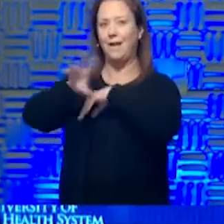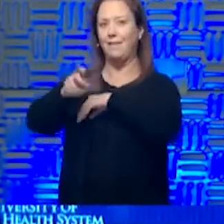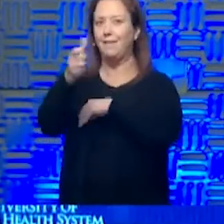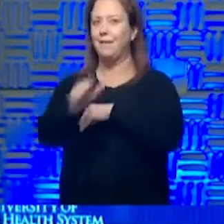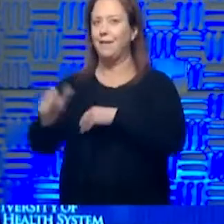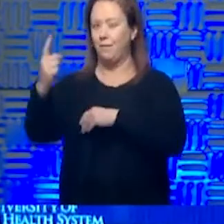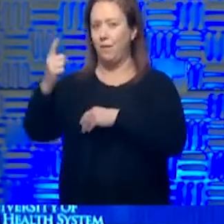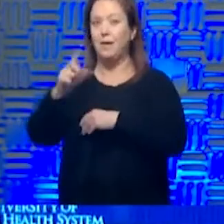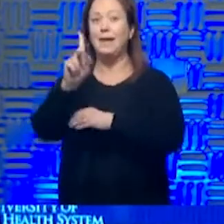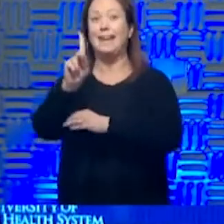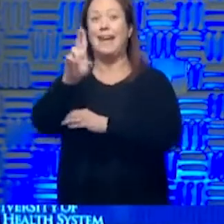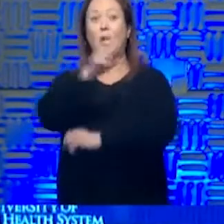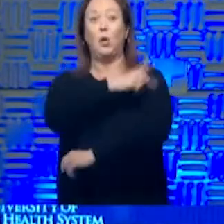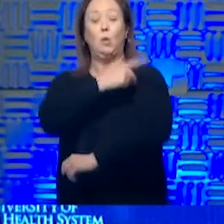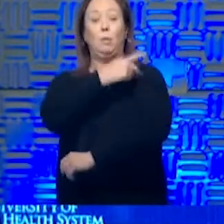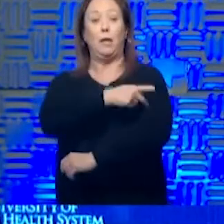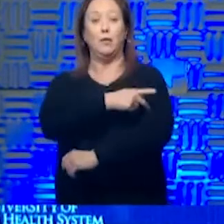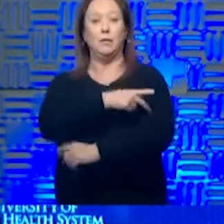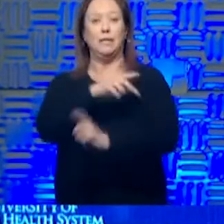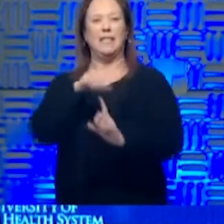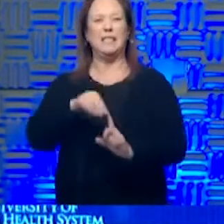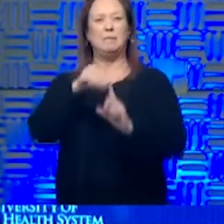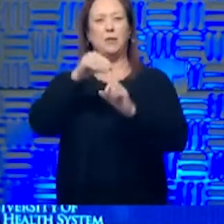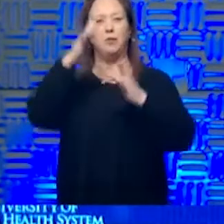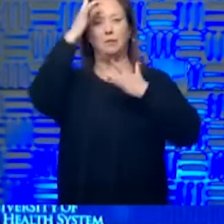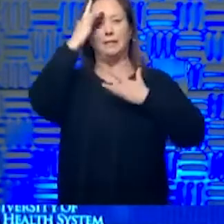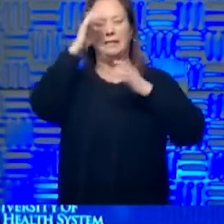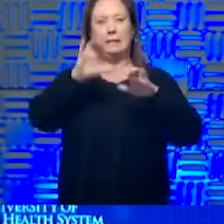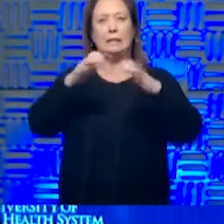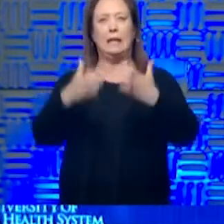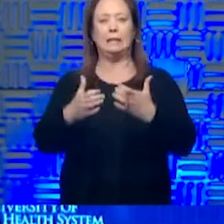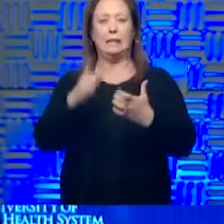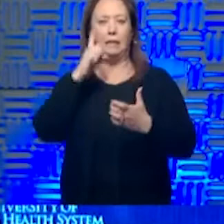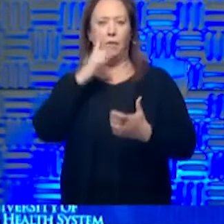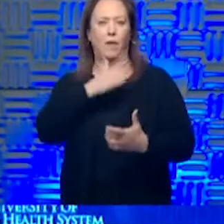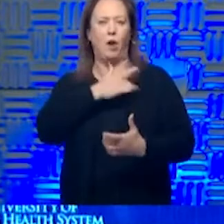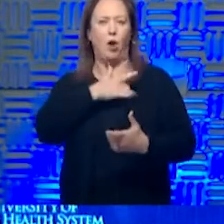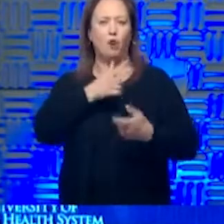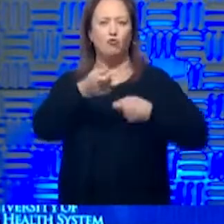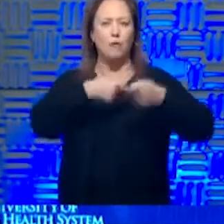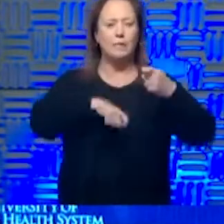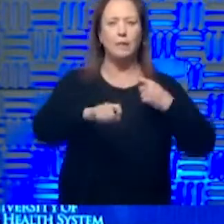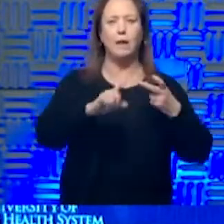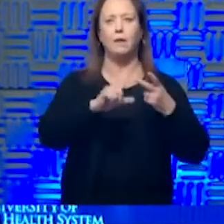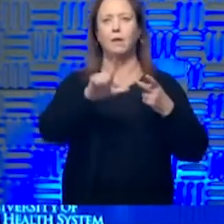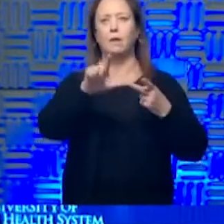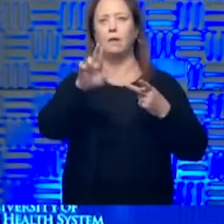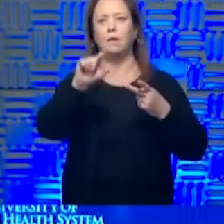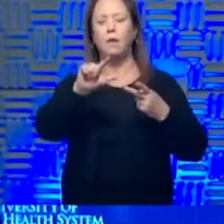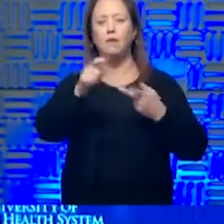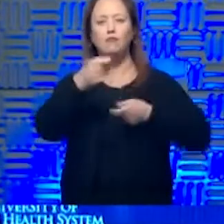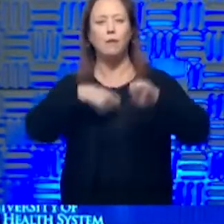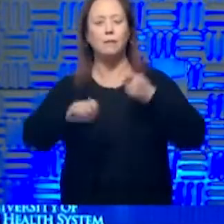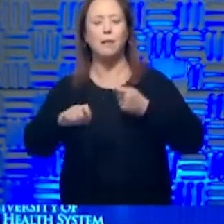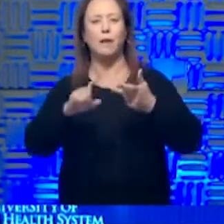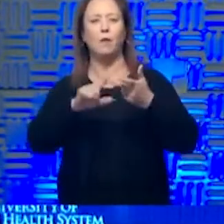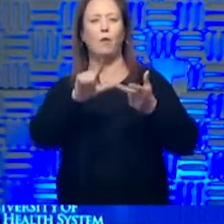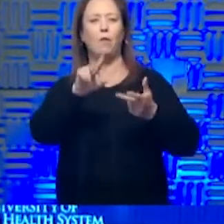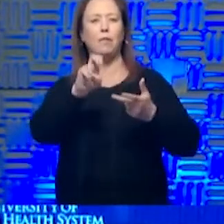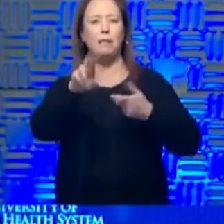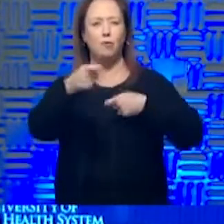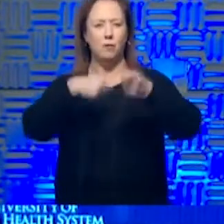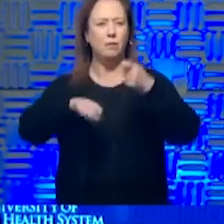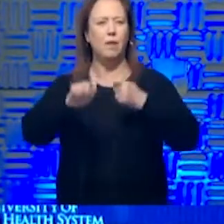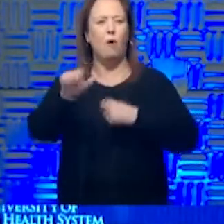and KU patients who are in special disease classes, like you've had a heart transplant or a lung transplant or a liver transplant, et cetera, or other